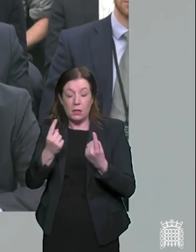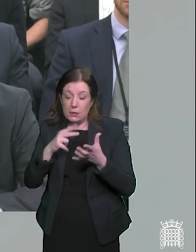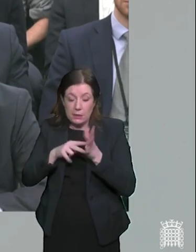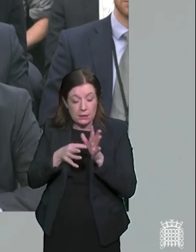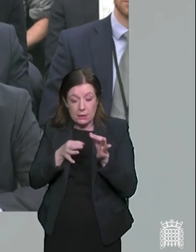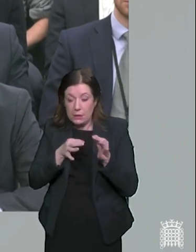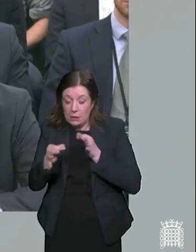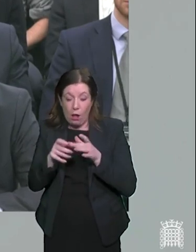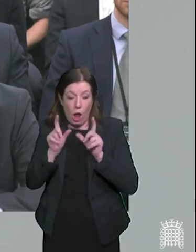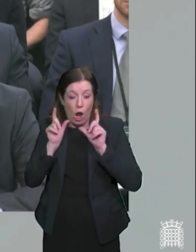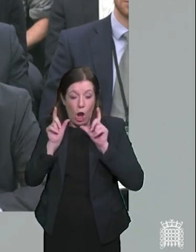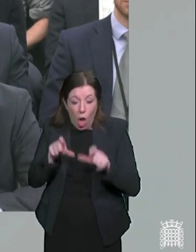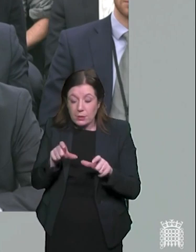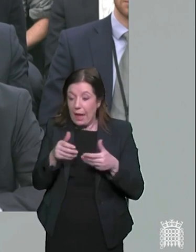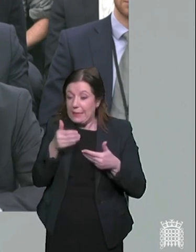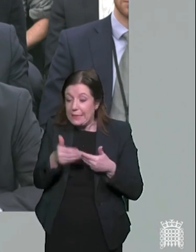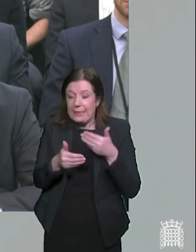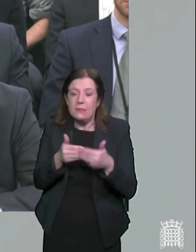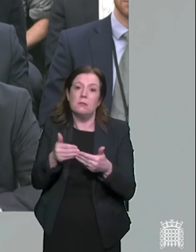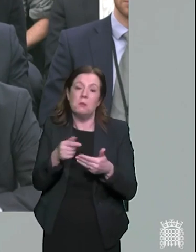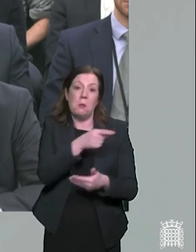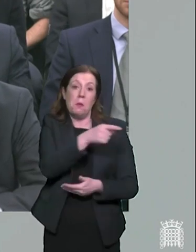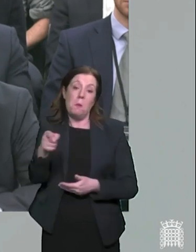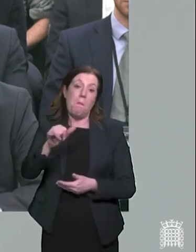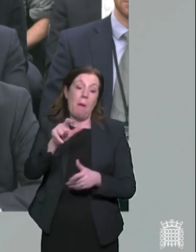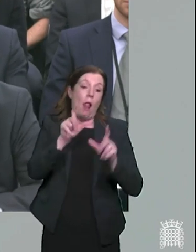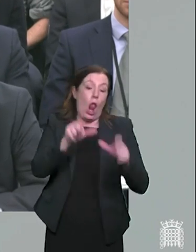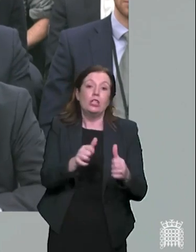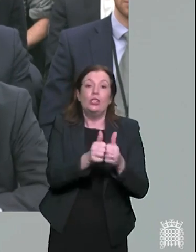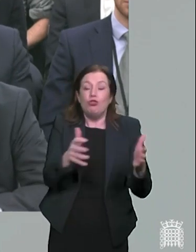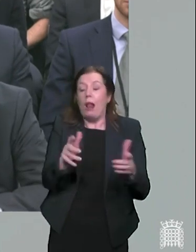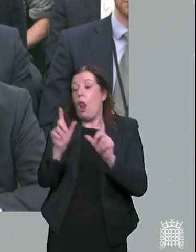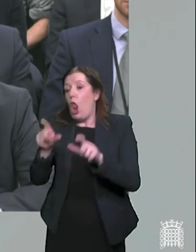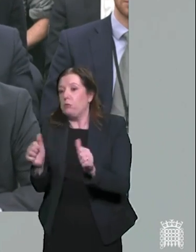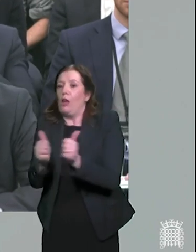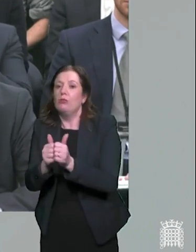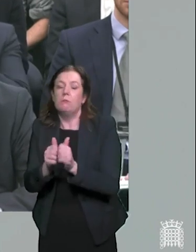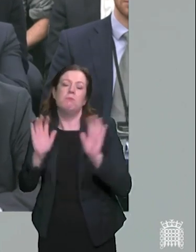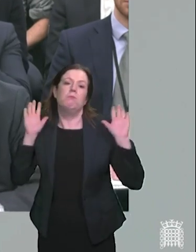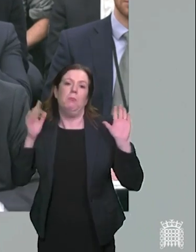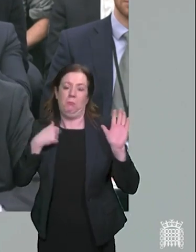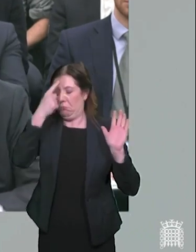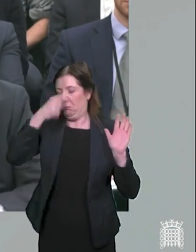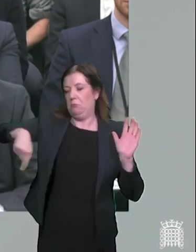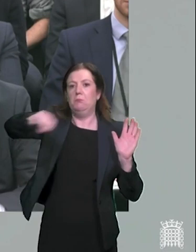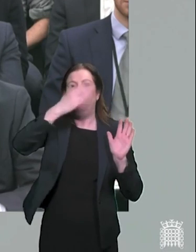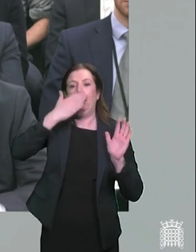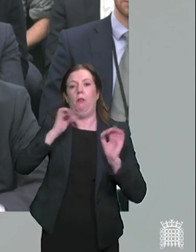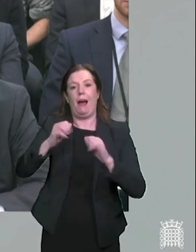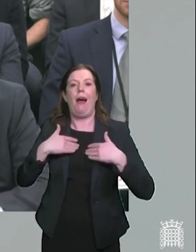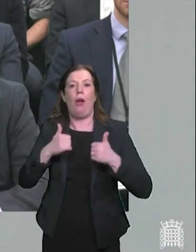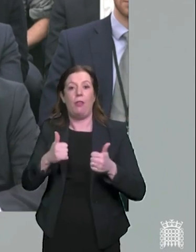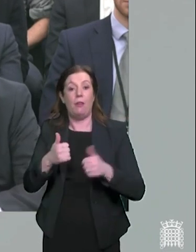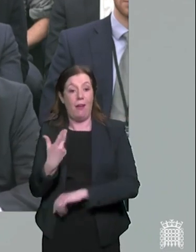through the lockdowns, which, whatever people may say about them now, were essential for public health. It was those officials who